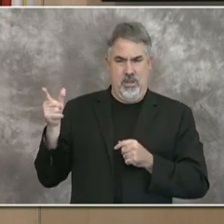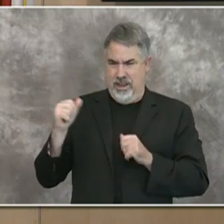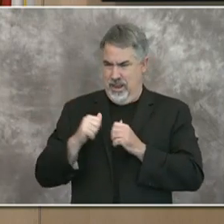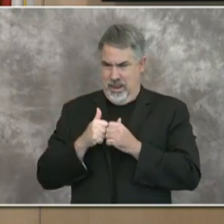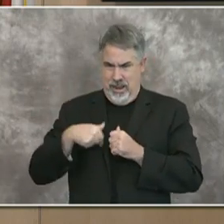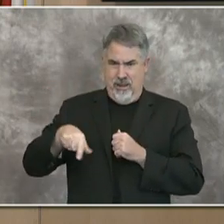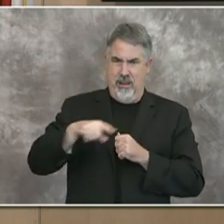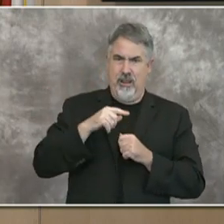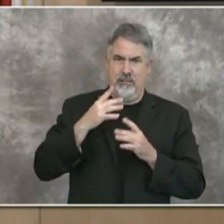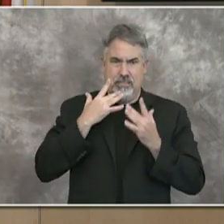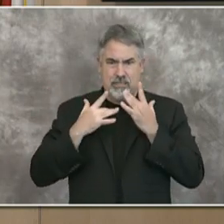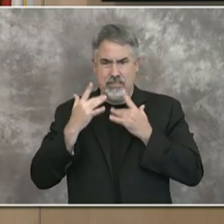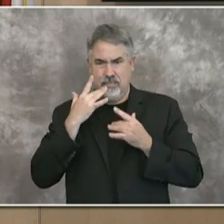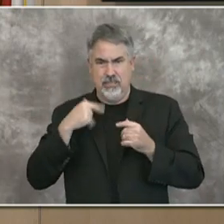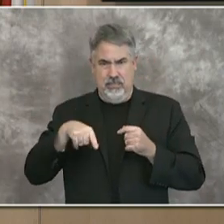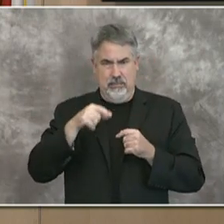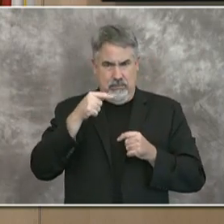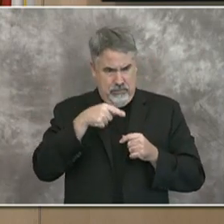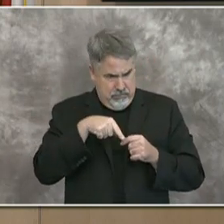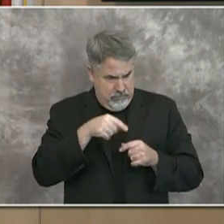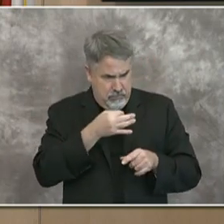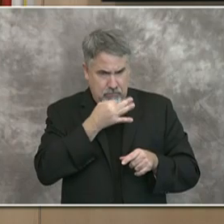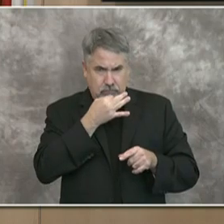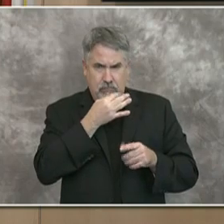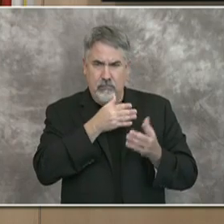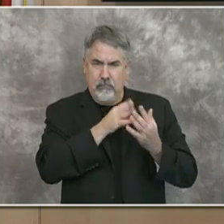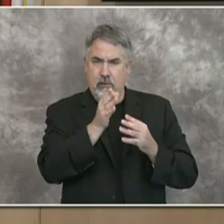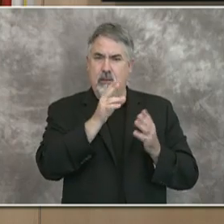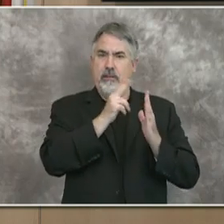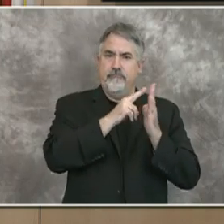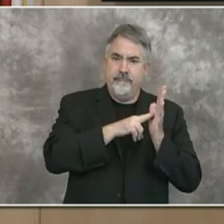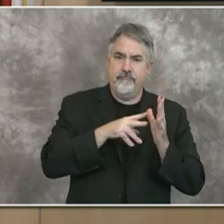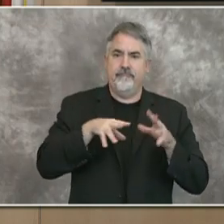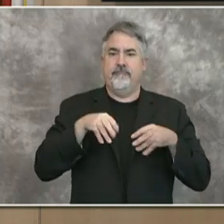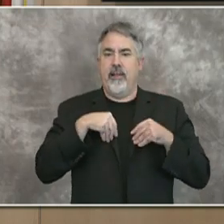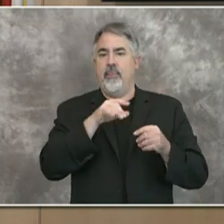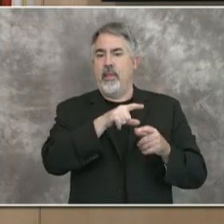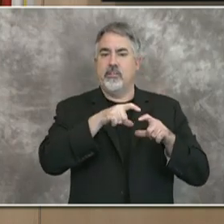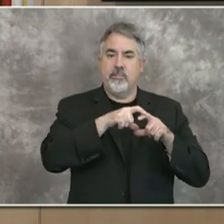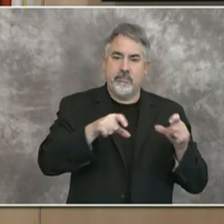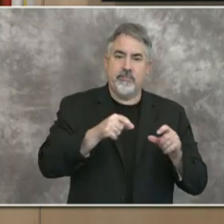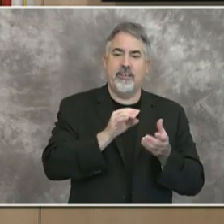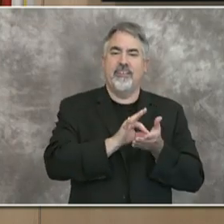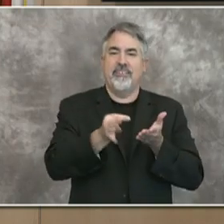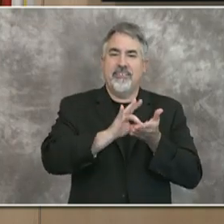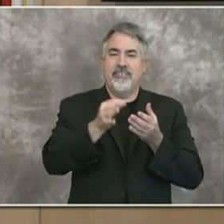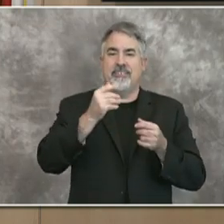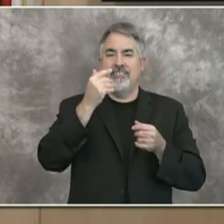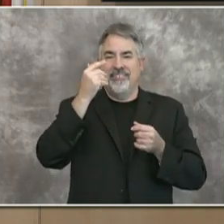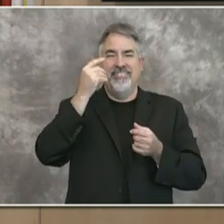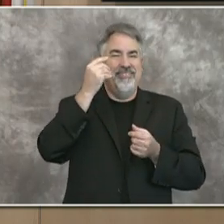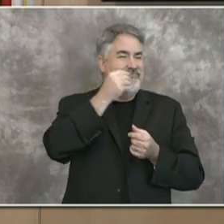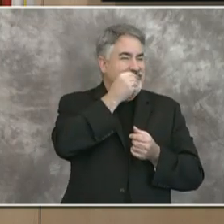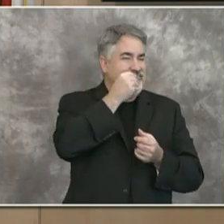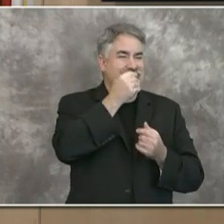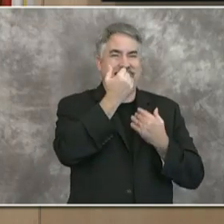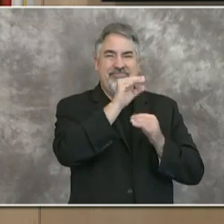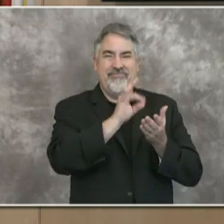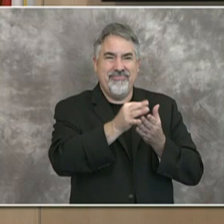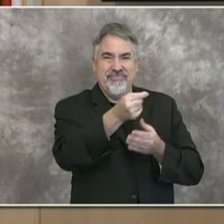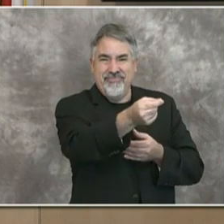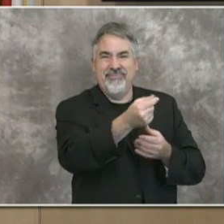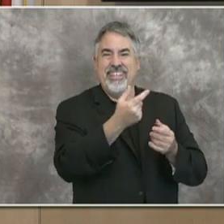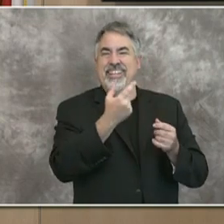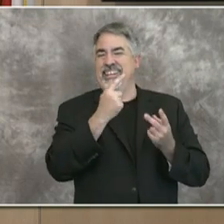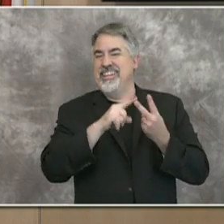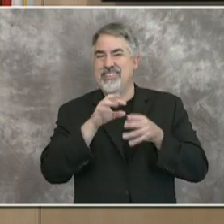how thousands of San Diegans registered to get their war ration books to buy restricted items like sugar, meat,